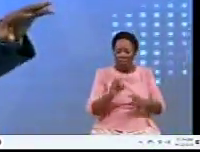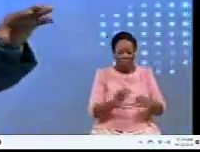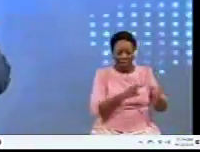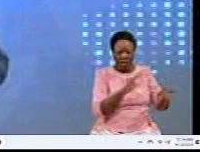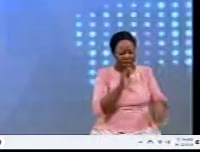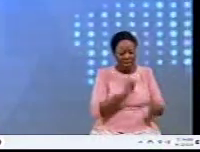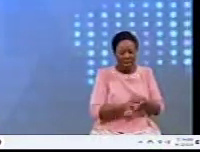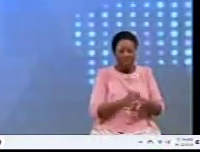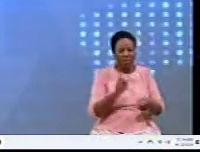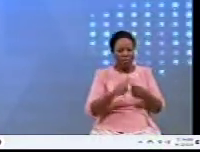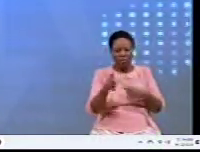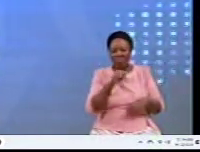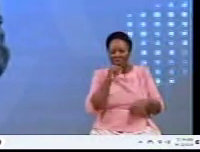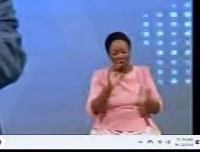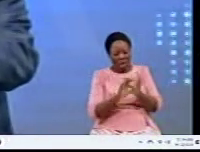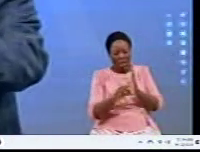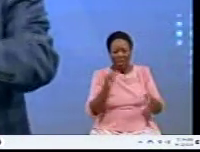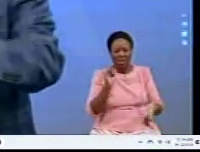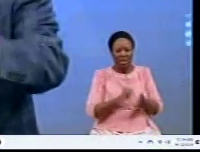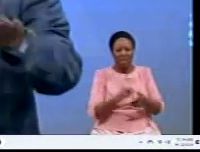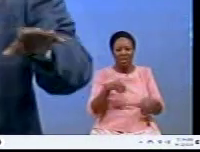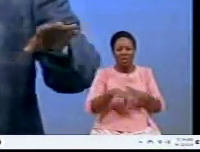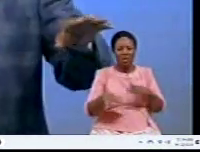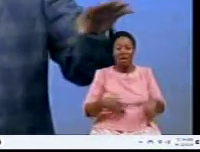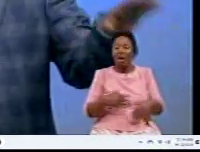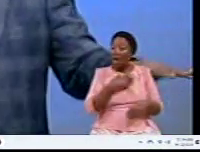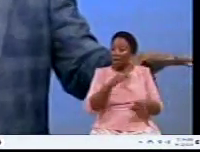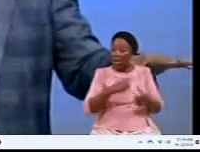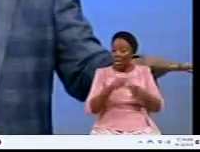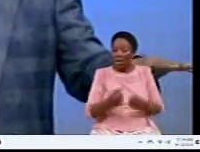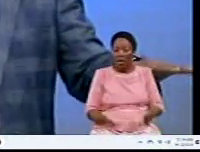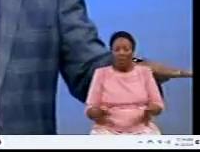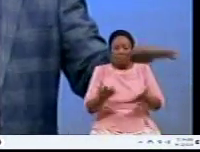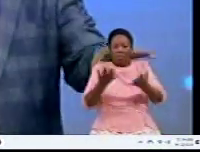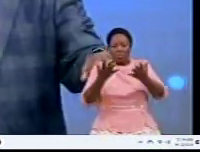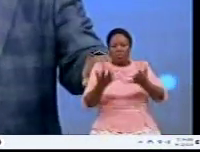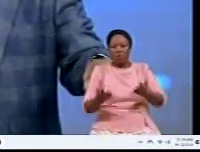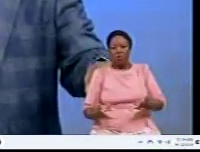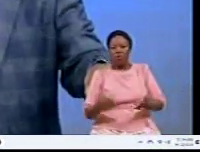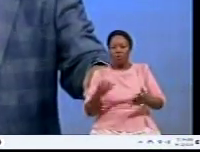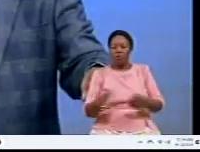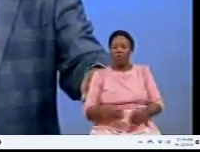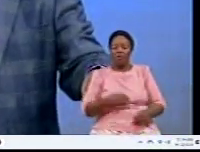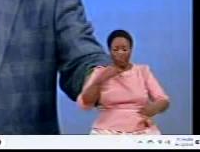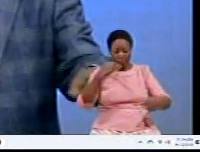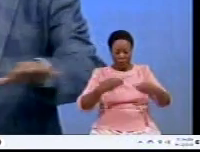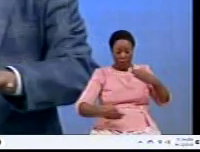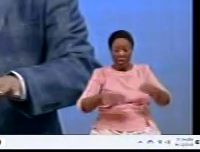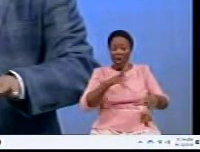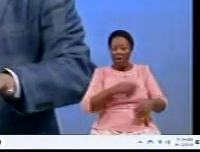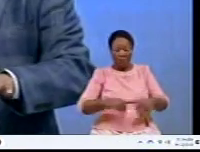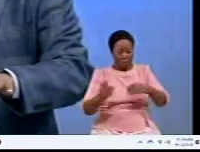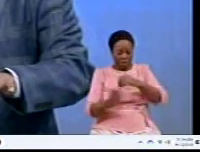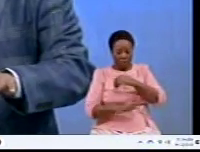you. And the load of judgment, of punishment that you should have